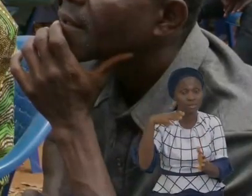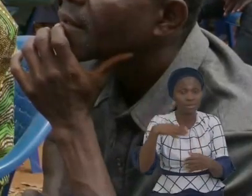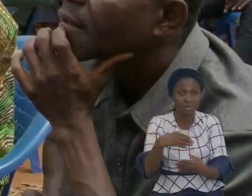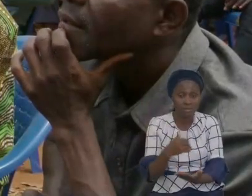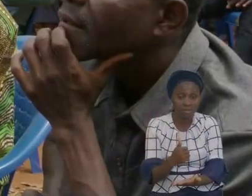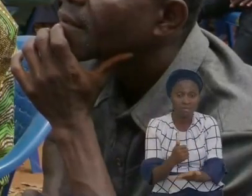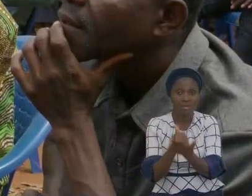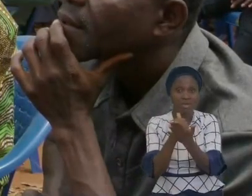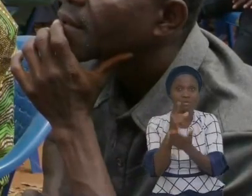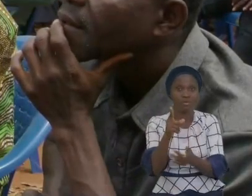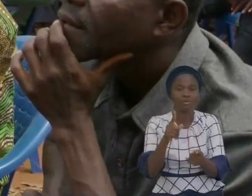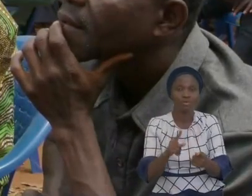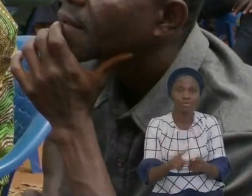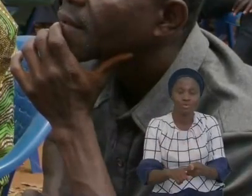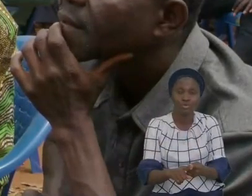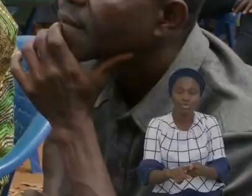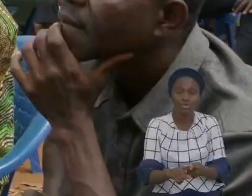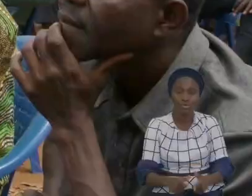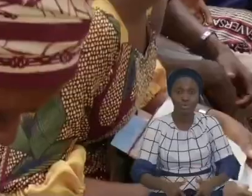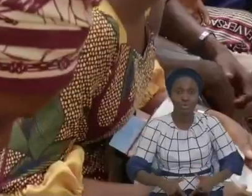time.